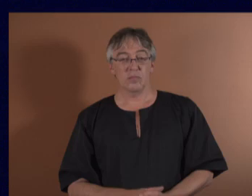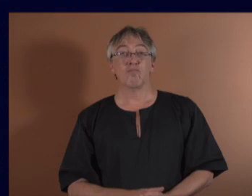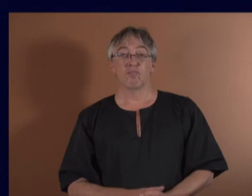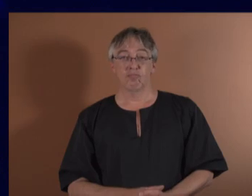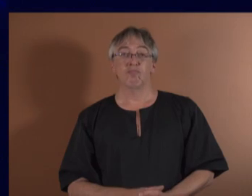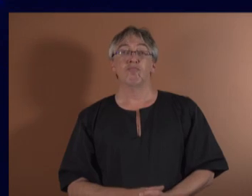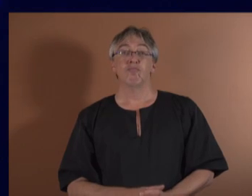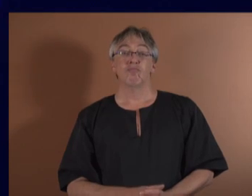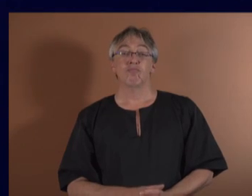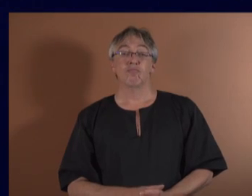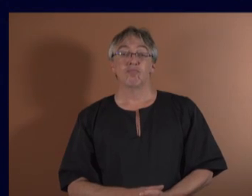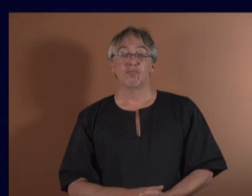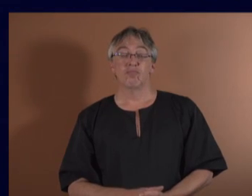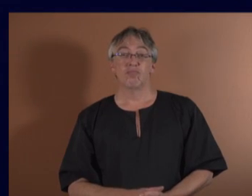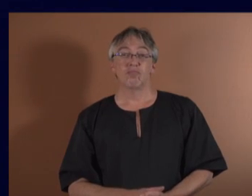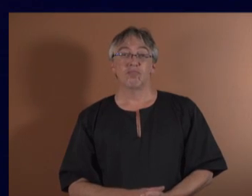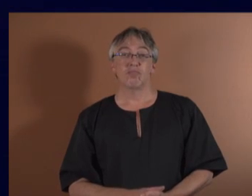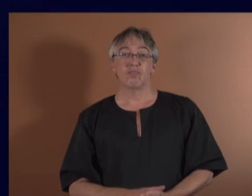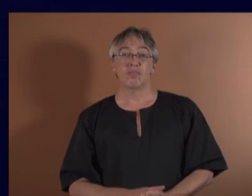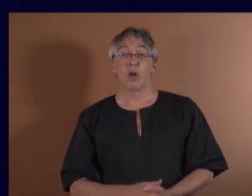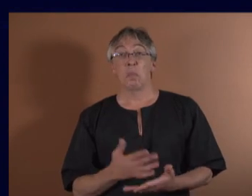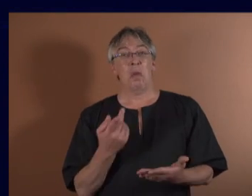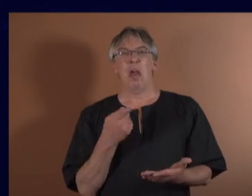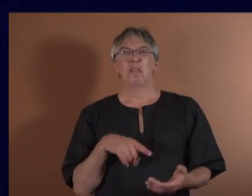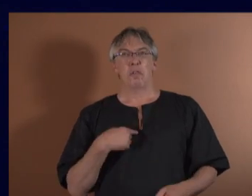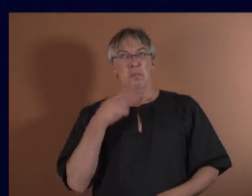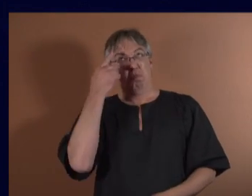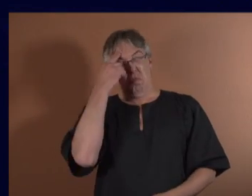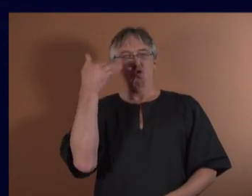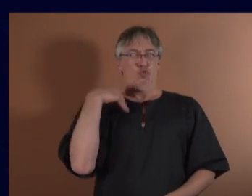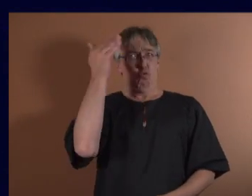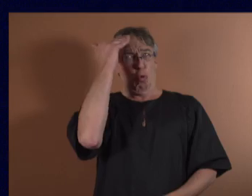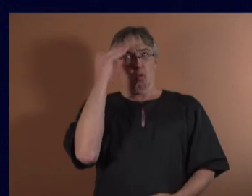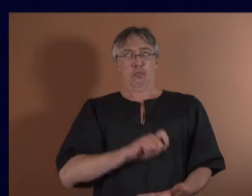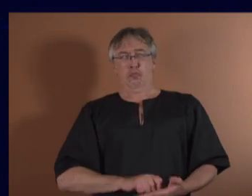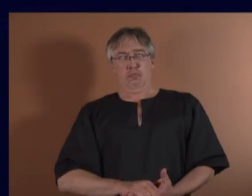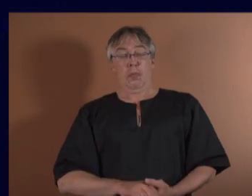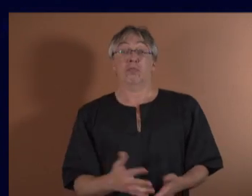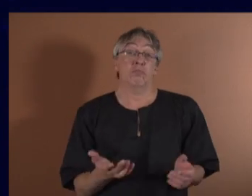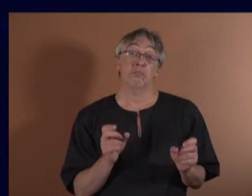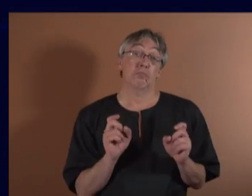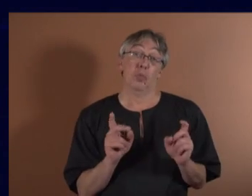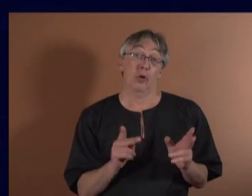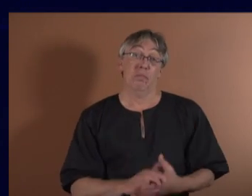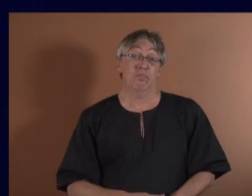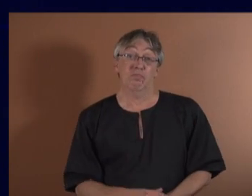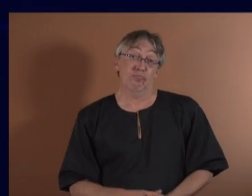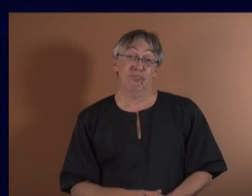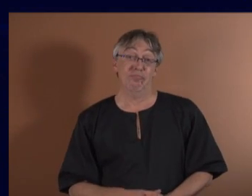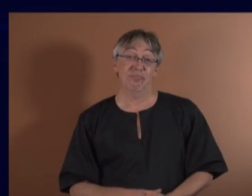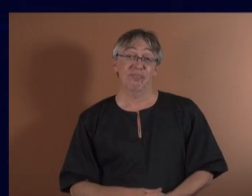Now, by the way, if you decide you're not writing, you just want to think about it, that's fine. But you'll come up with better and more ideas if you actually write stuff down.